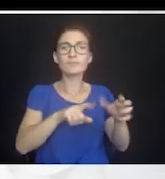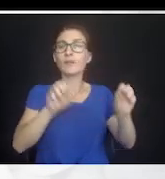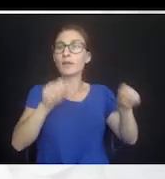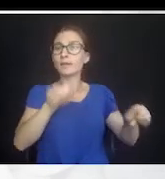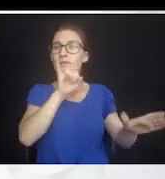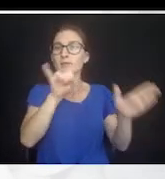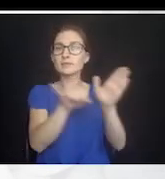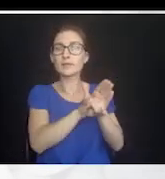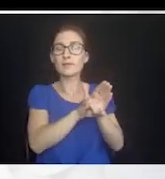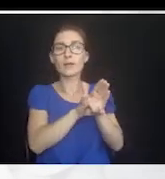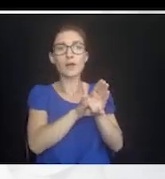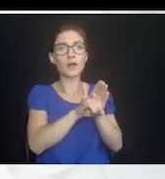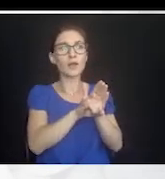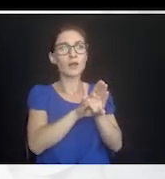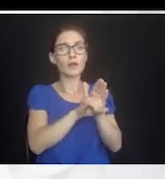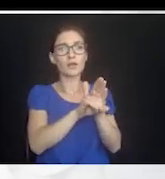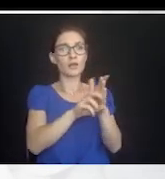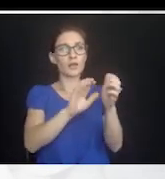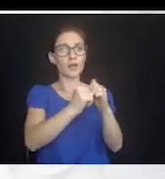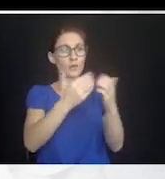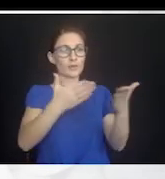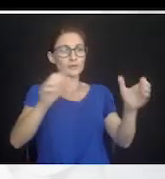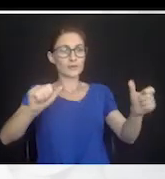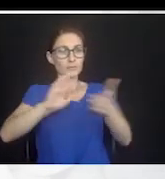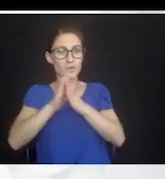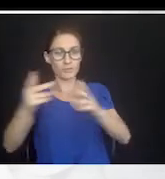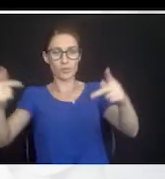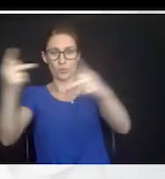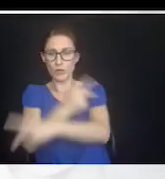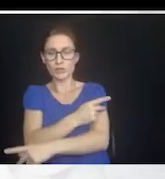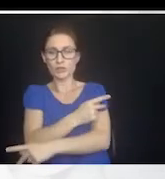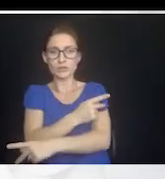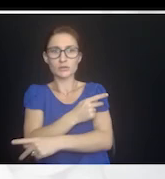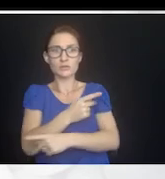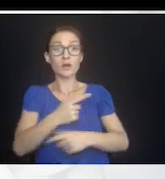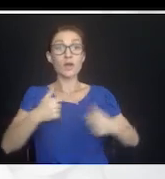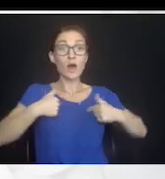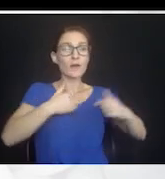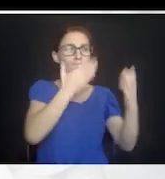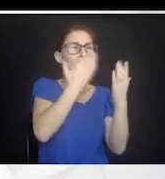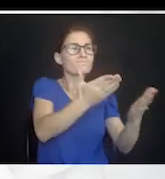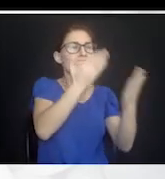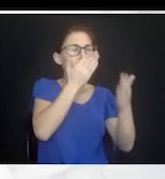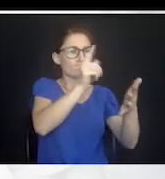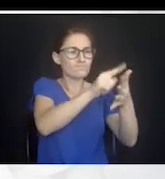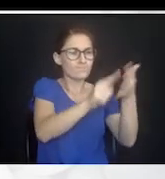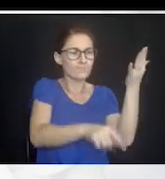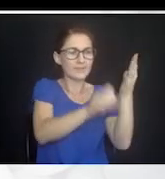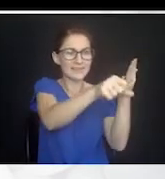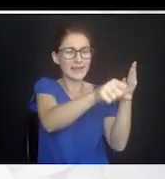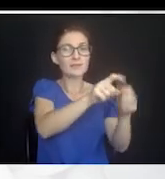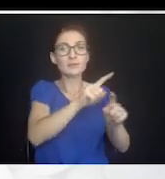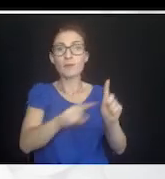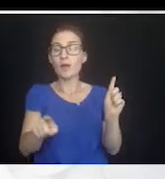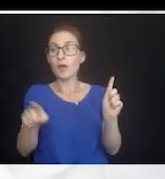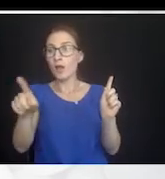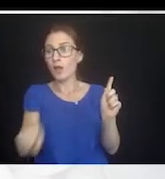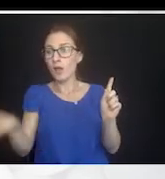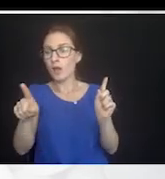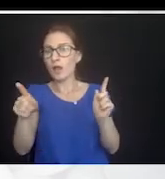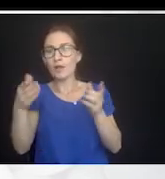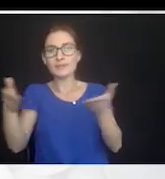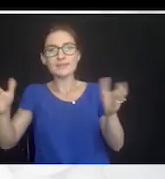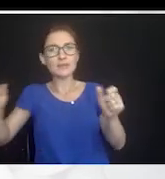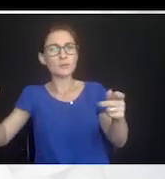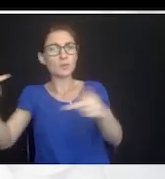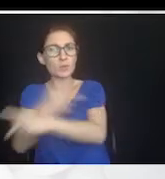that I'm grateful for, I could identify like ways that things could be like way worse for me